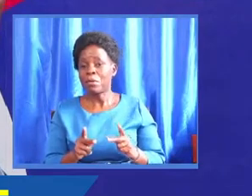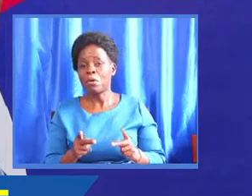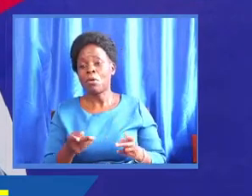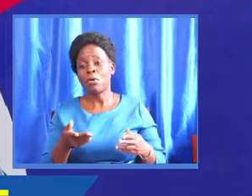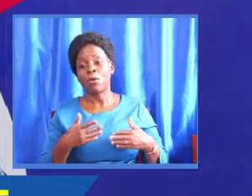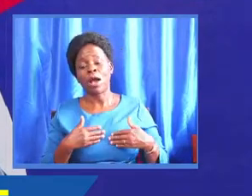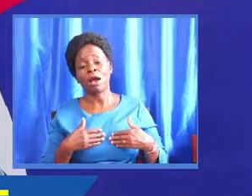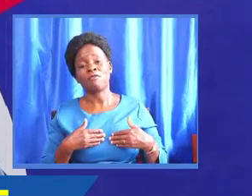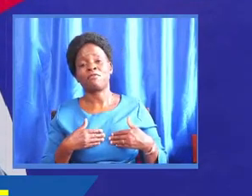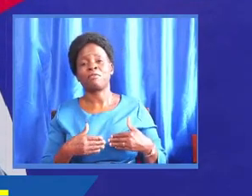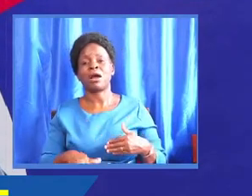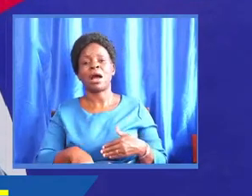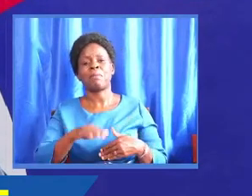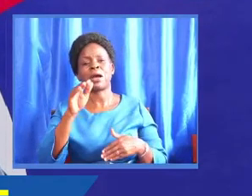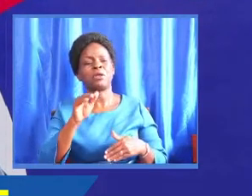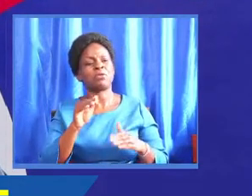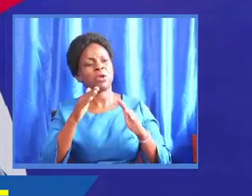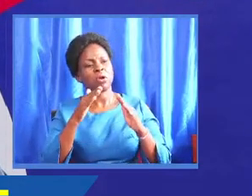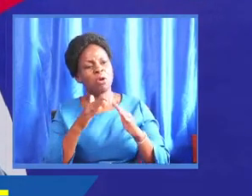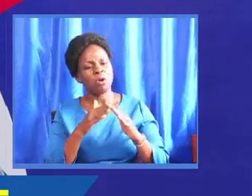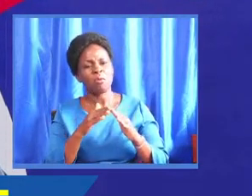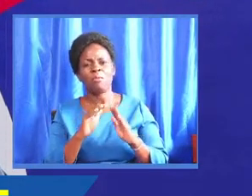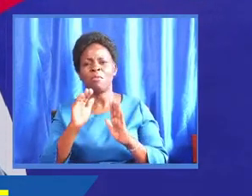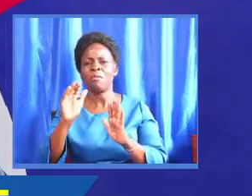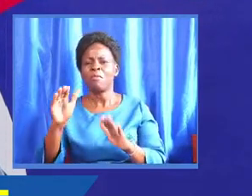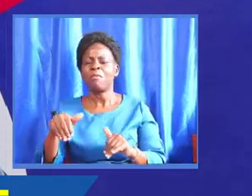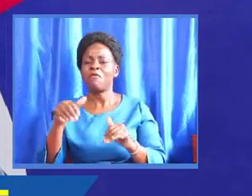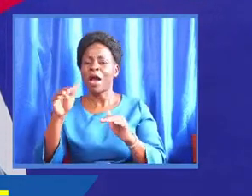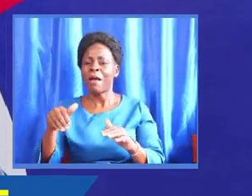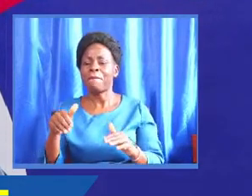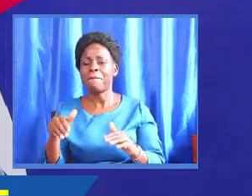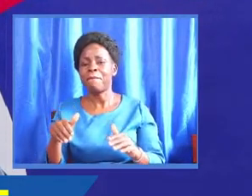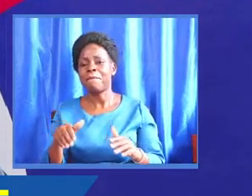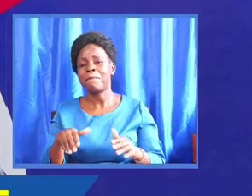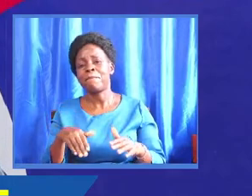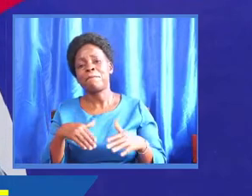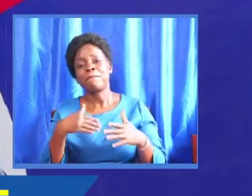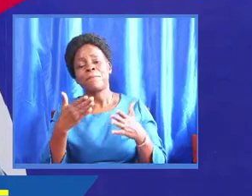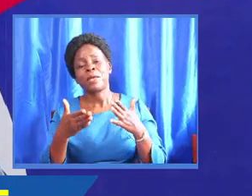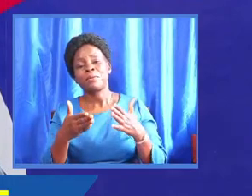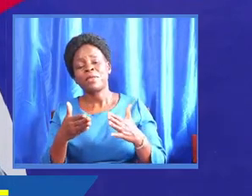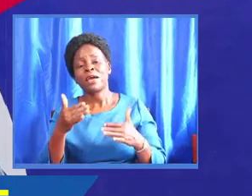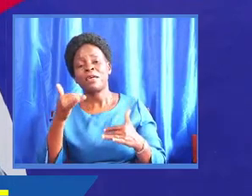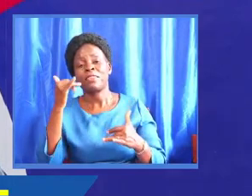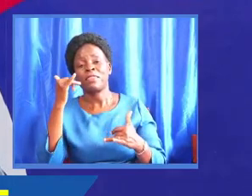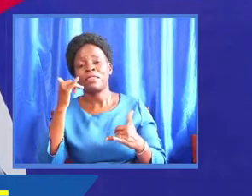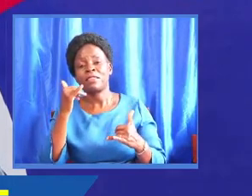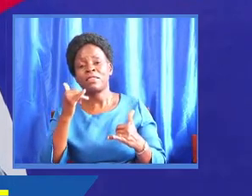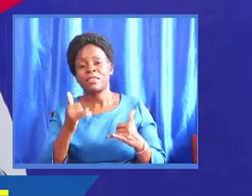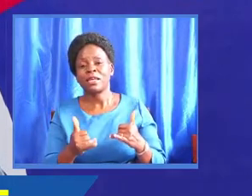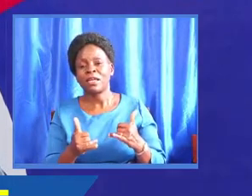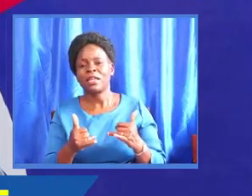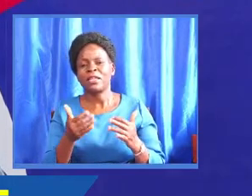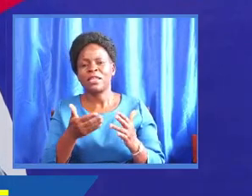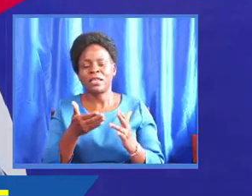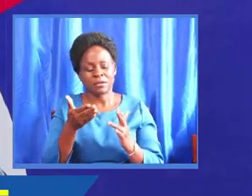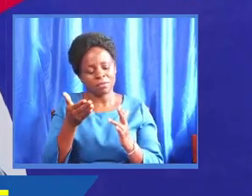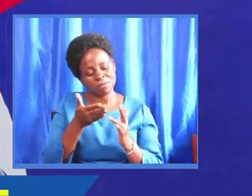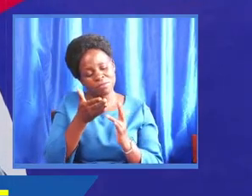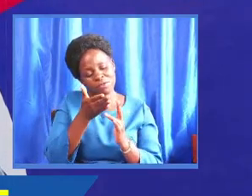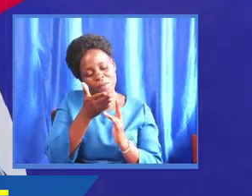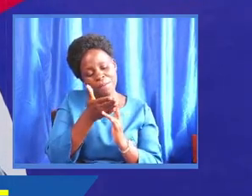homes, farms, but at the same time they'll probably end up having, from middle cost to high